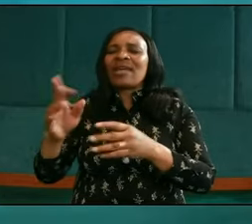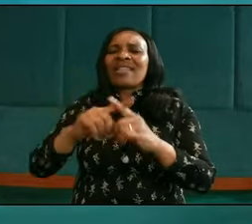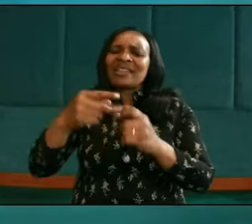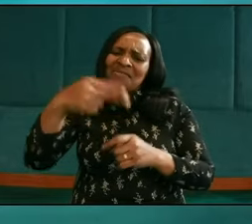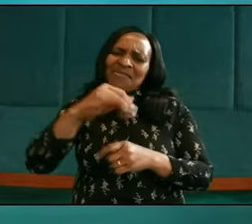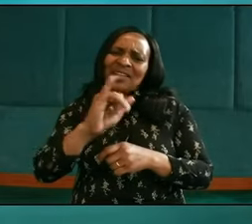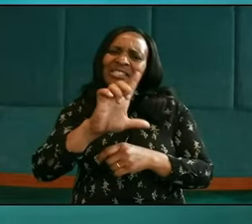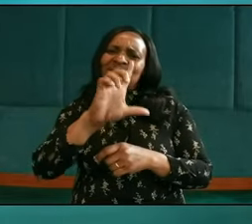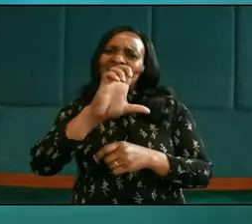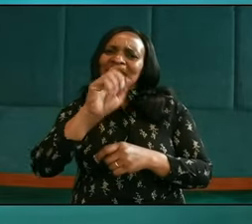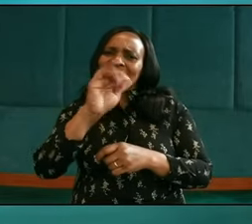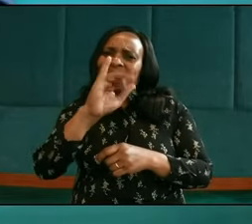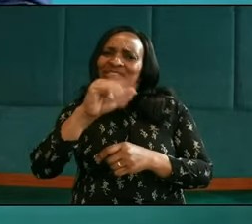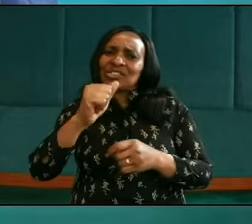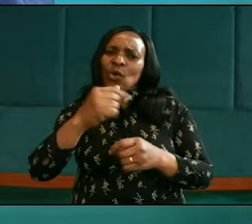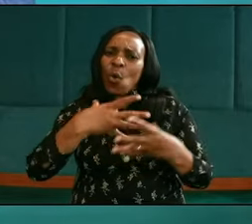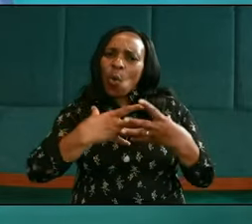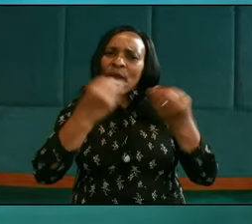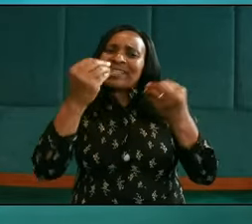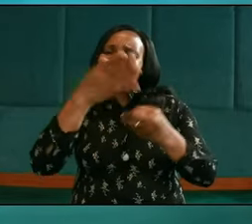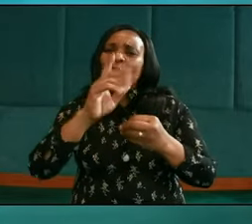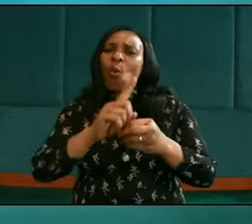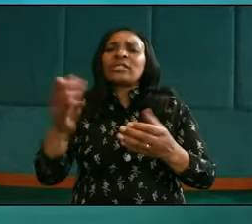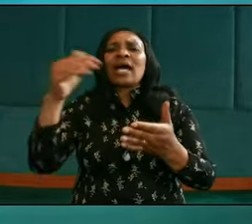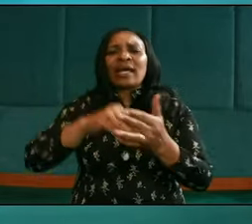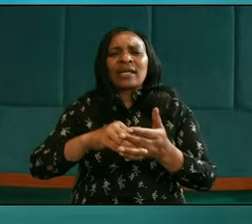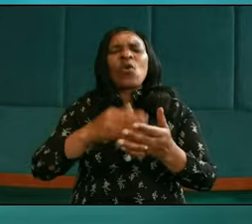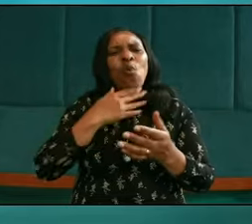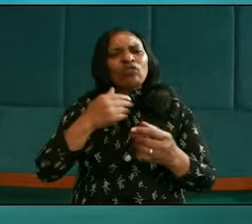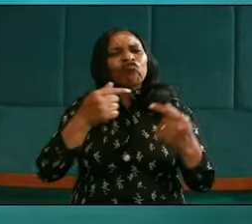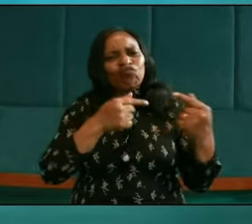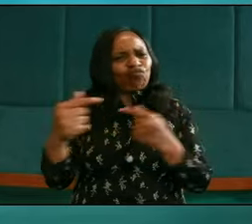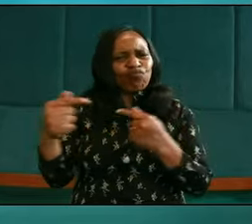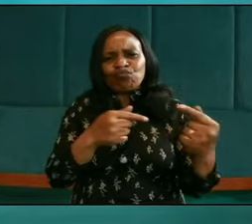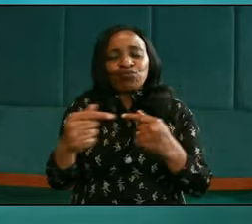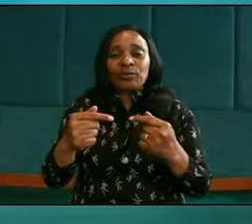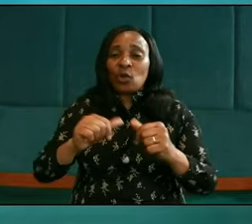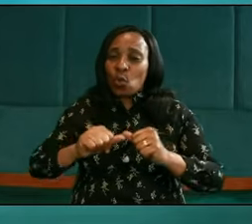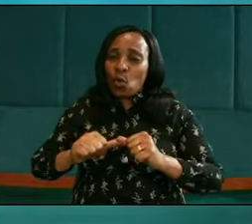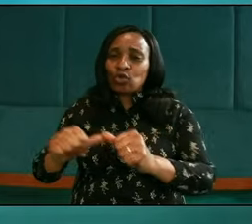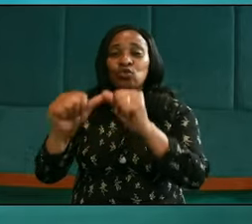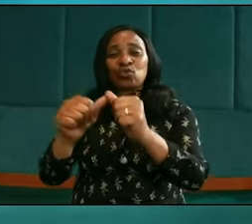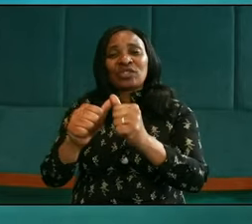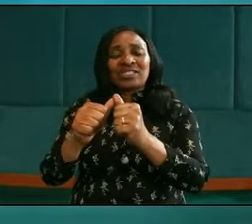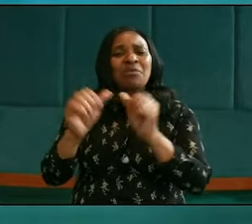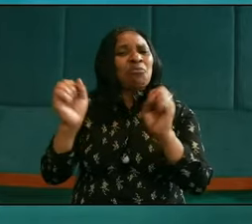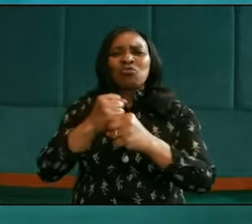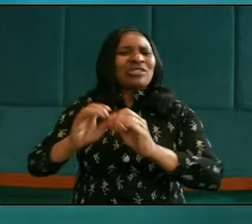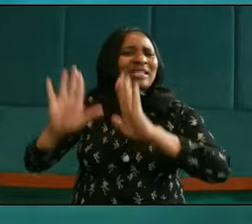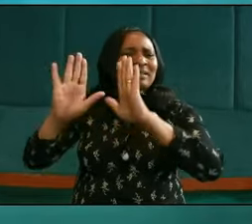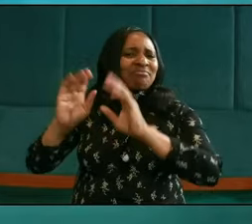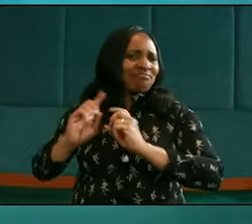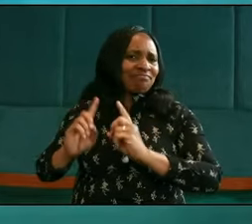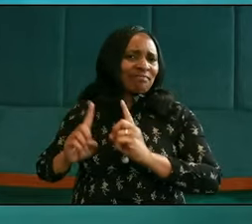up once again. They are still wanting to fight, so they are continuing. They are not giving up.